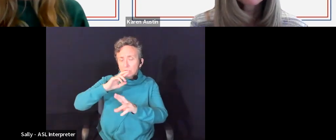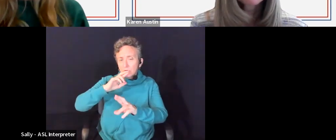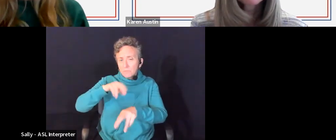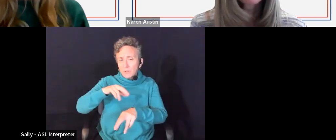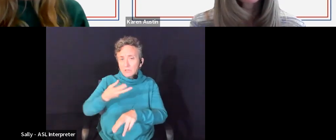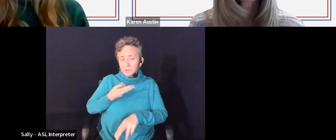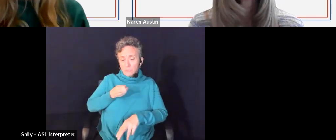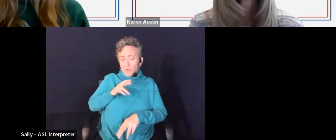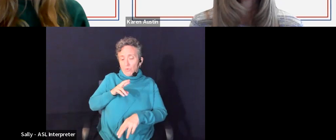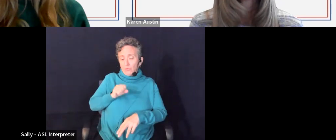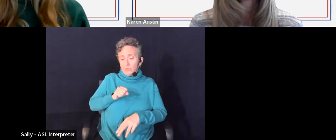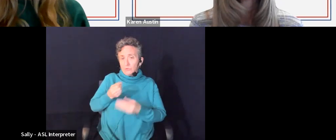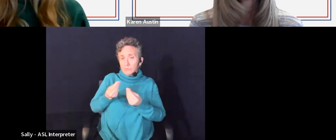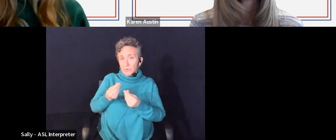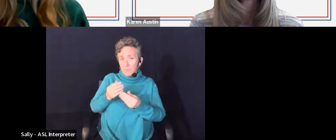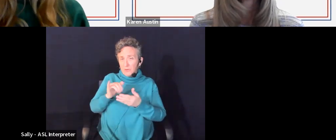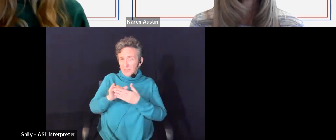Owner's property.